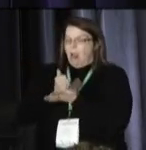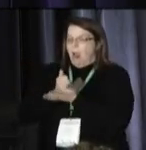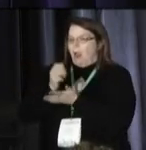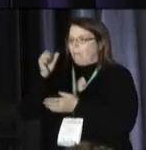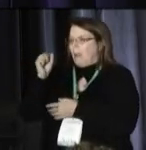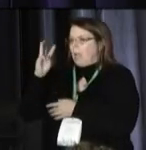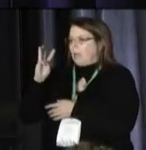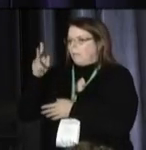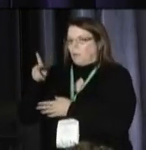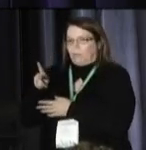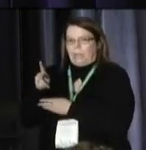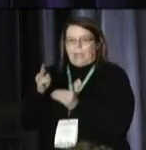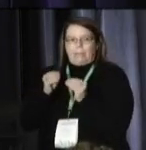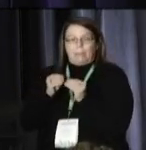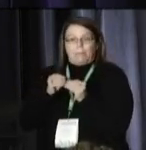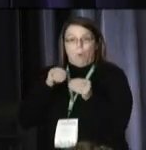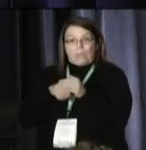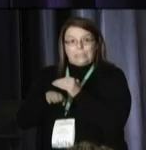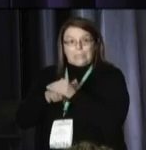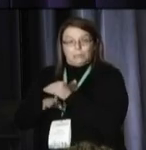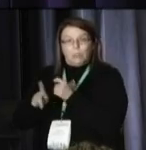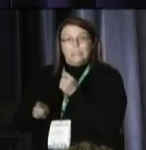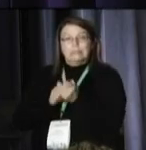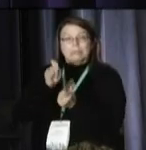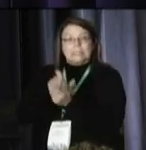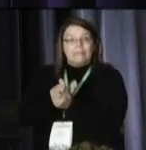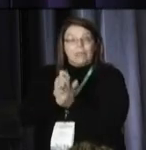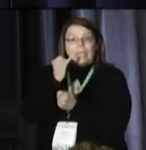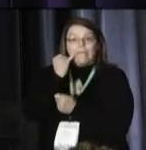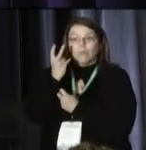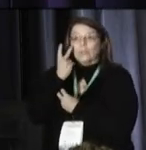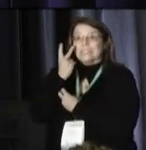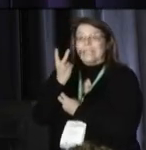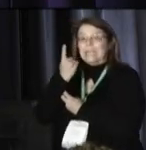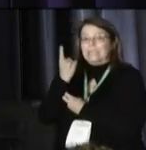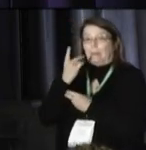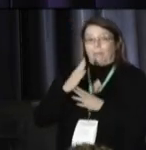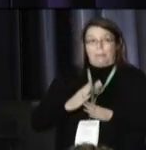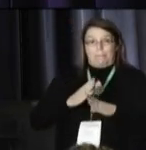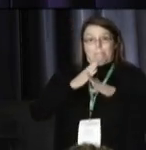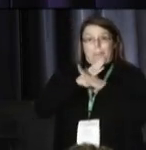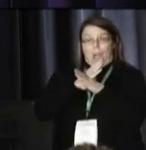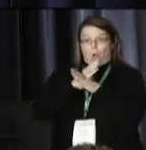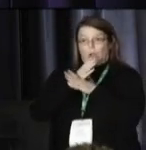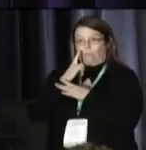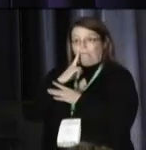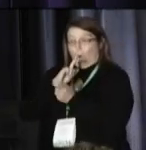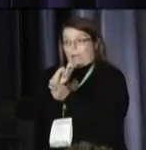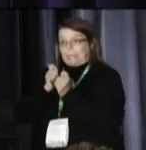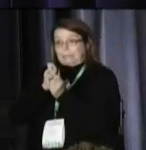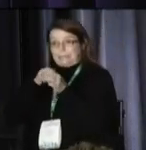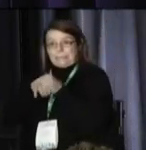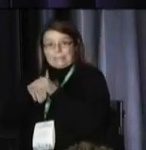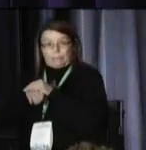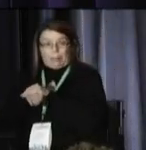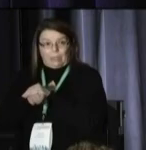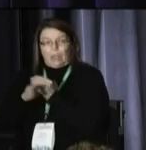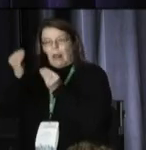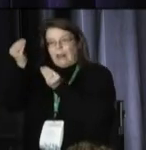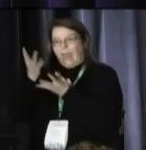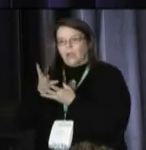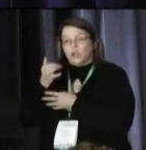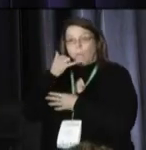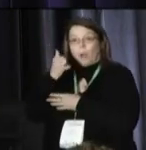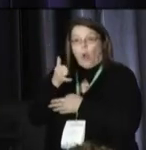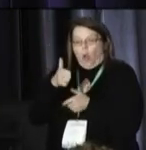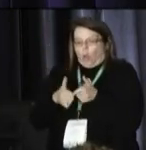more accessible. Specifically, if you see a barrier to accessibility, let us know by calling or texting